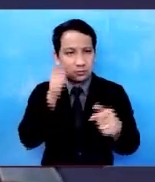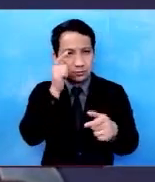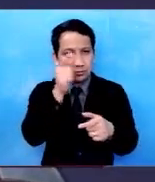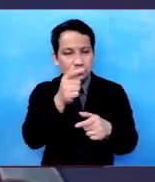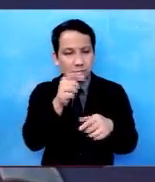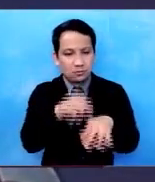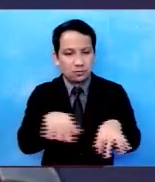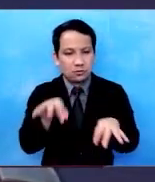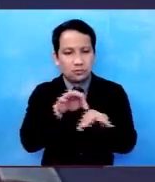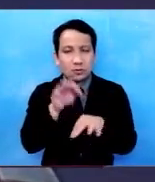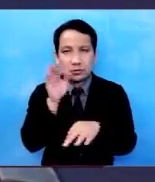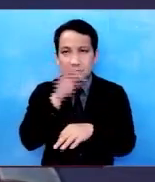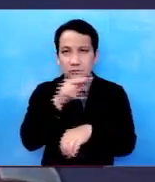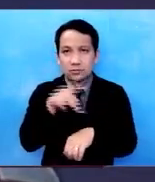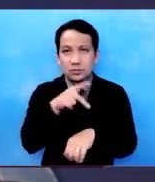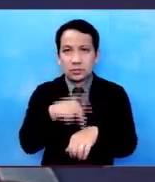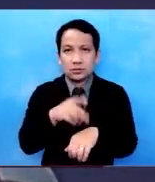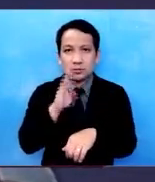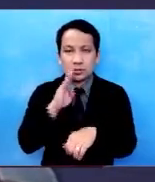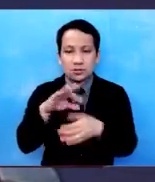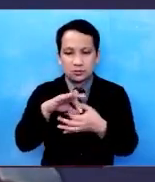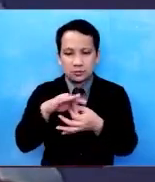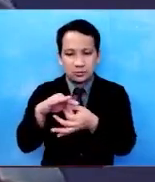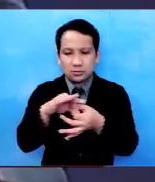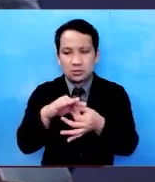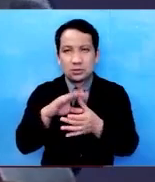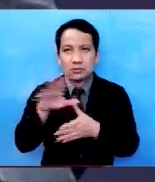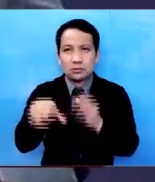a Philippines-Belgium joint plan of action for